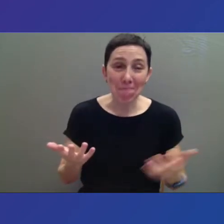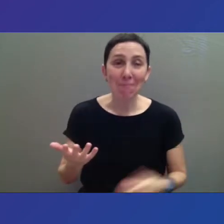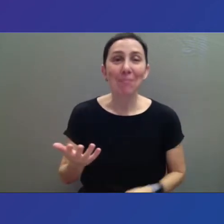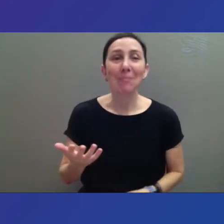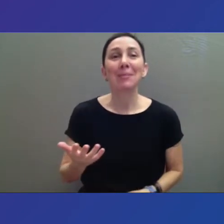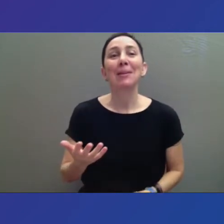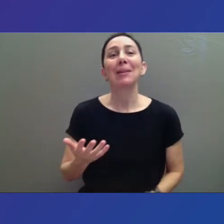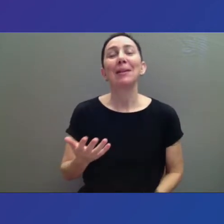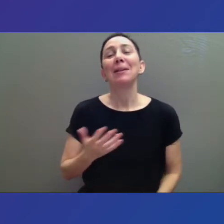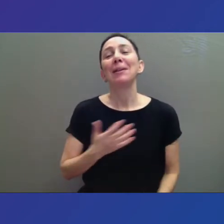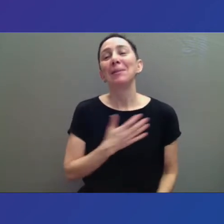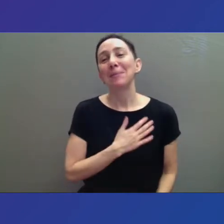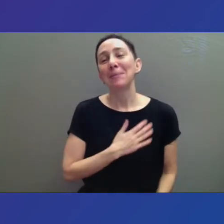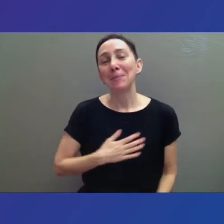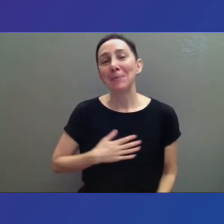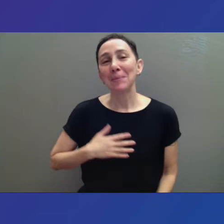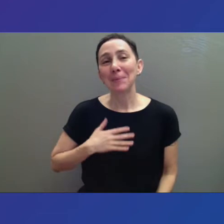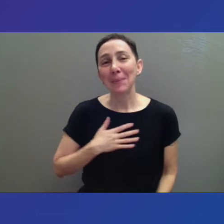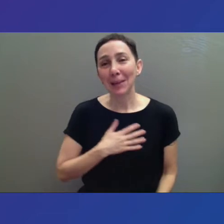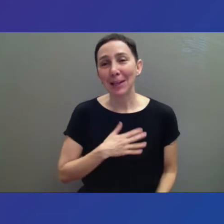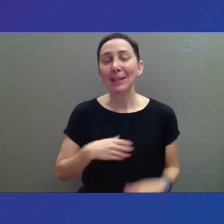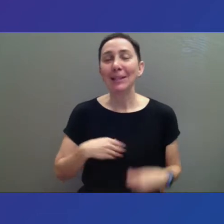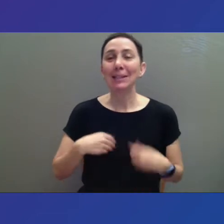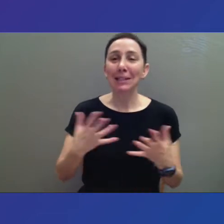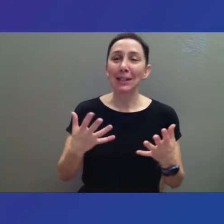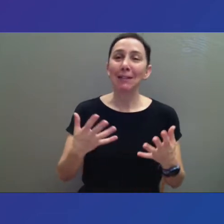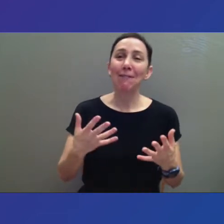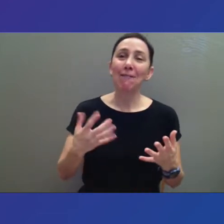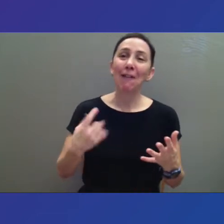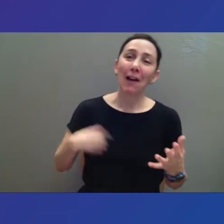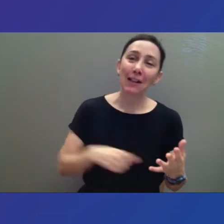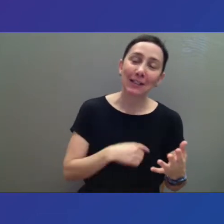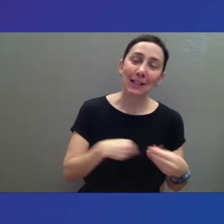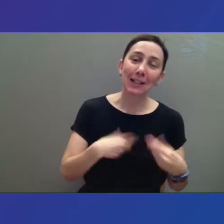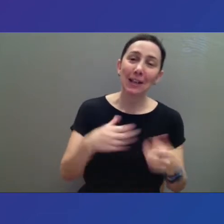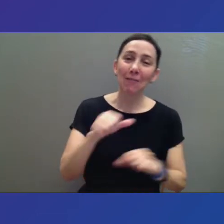to extend us and each other grace and patience.